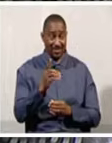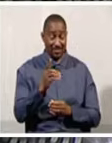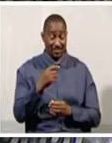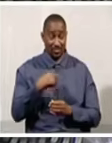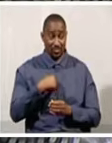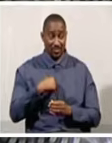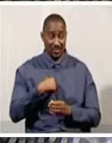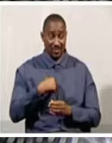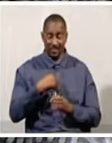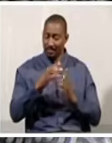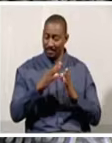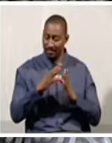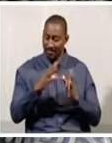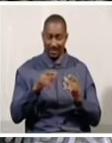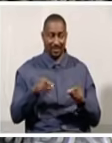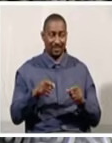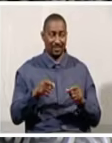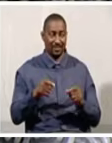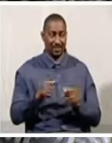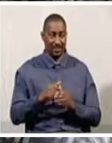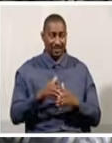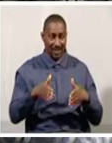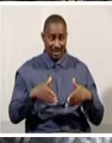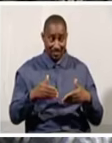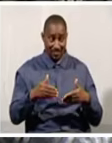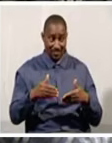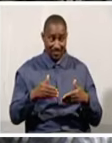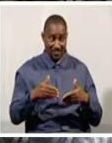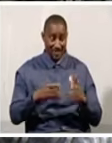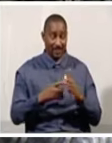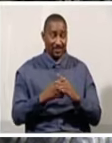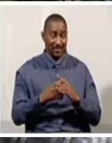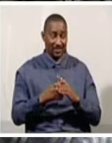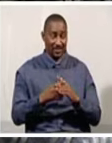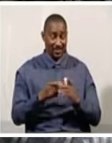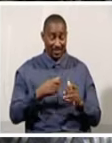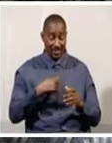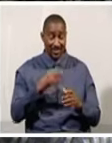to me, it meant so much. How did it come about? I was at work